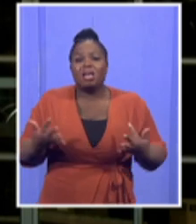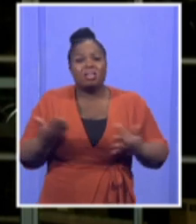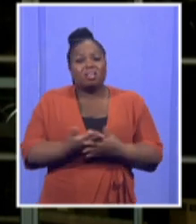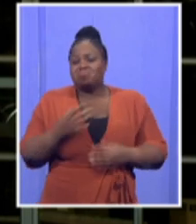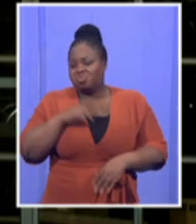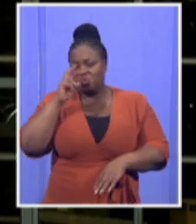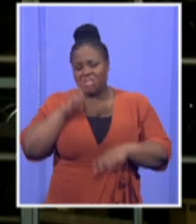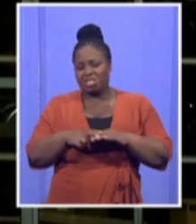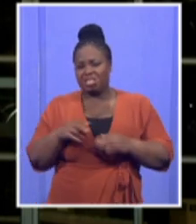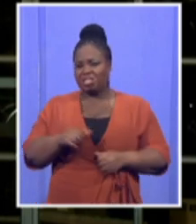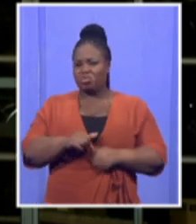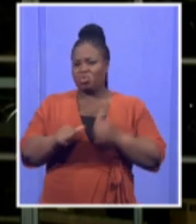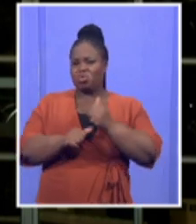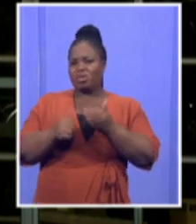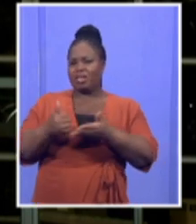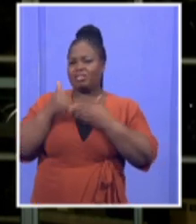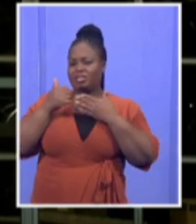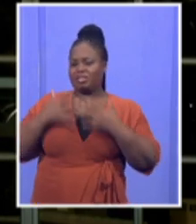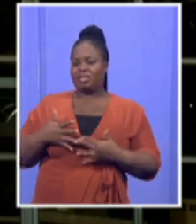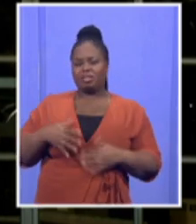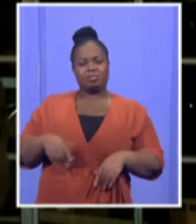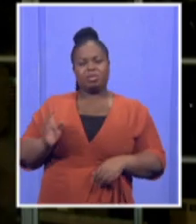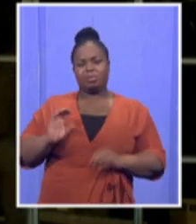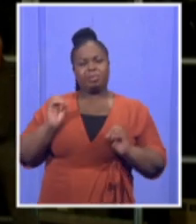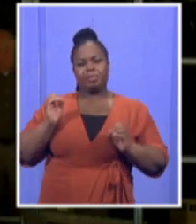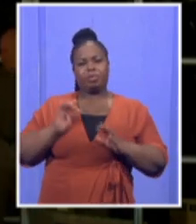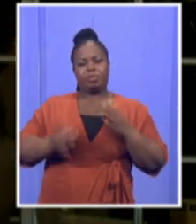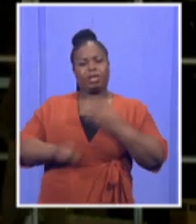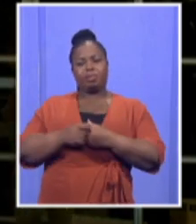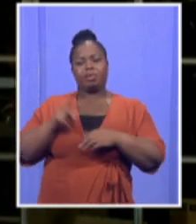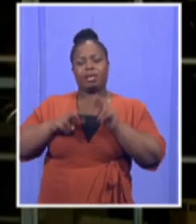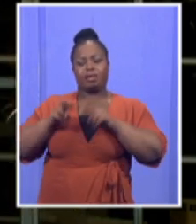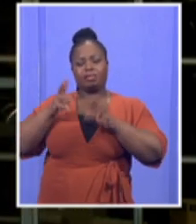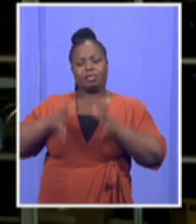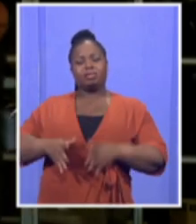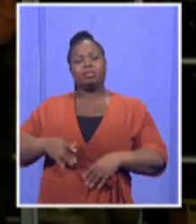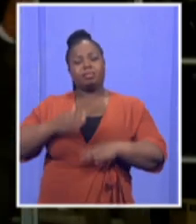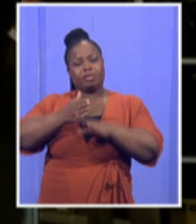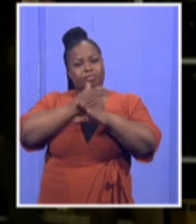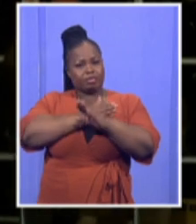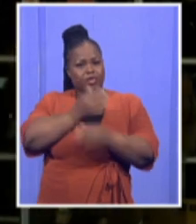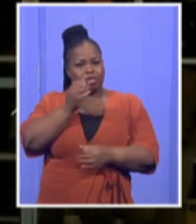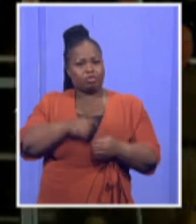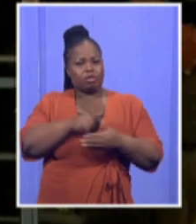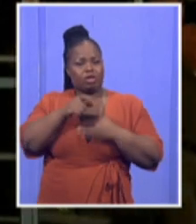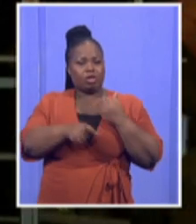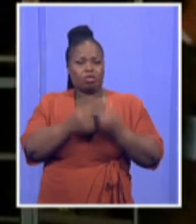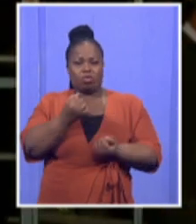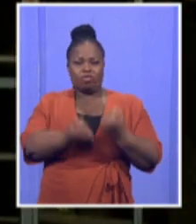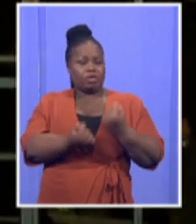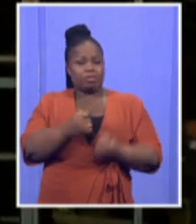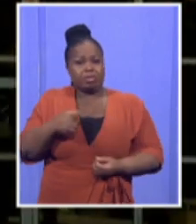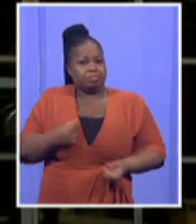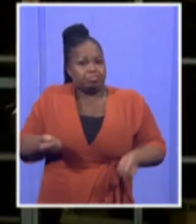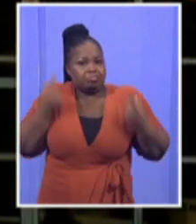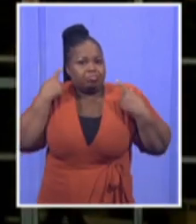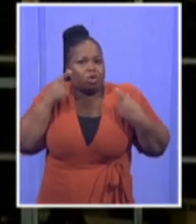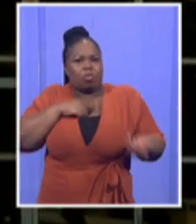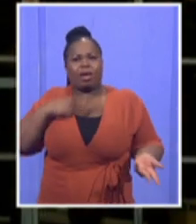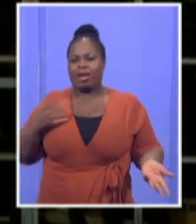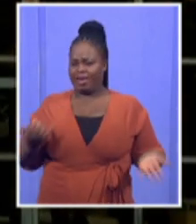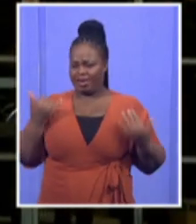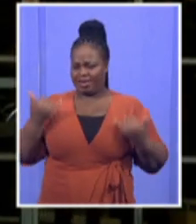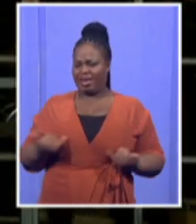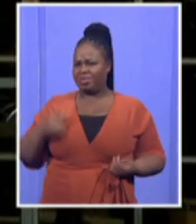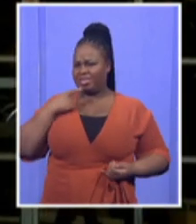these assessors to be brought. And this matter was dealt during the pre-trial conference. So she's not understanding why the state has now asked